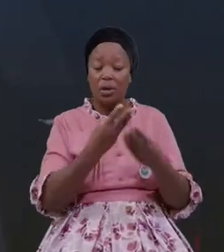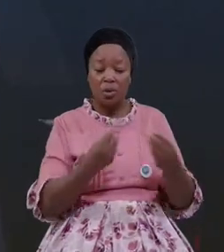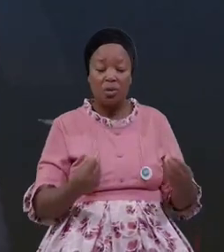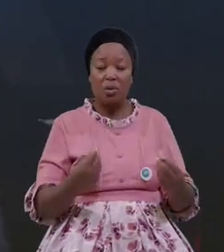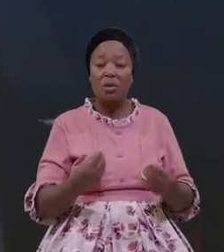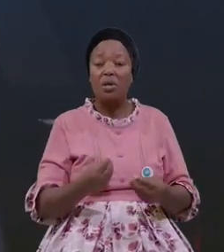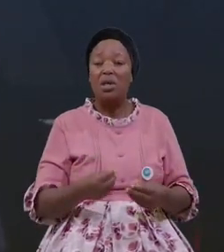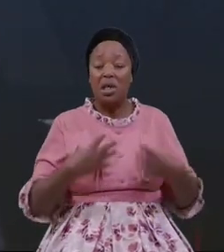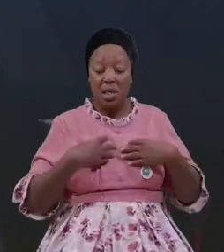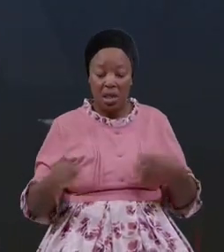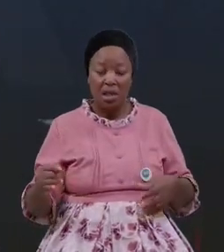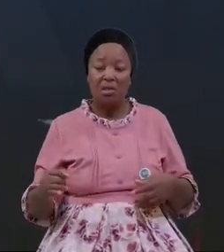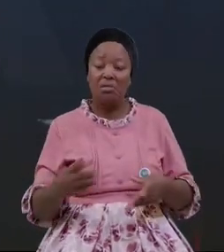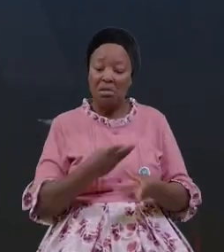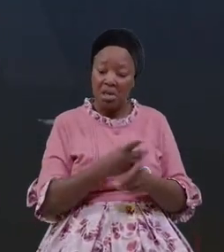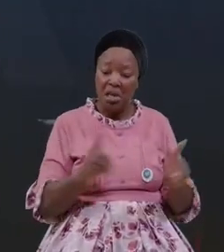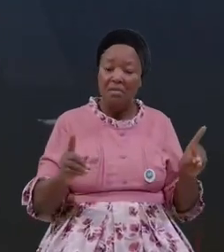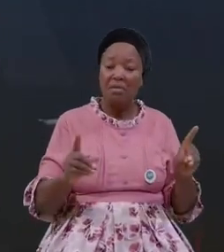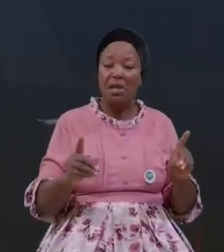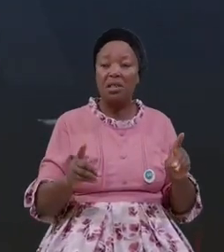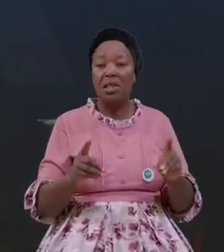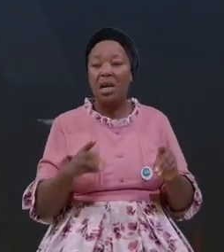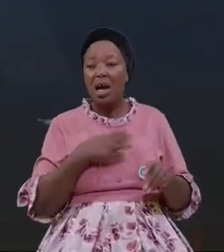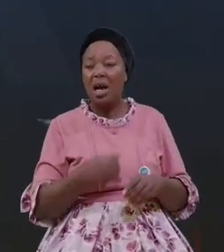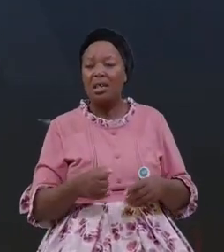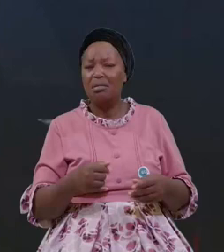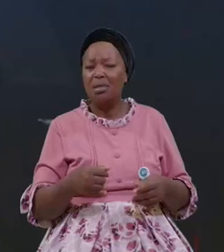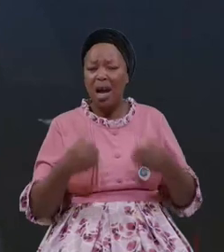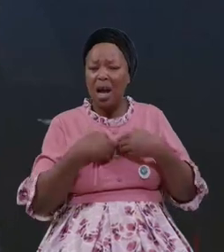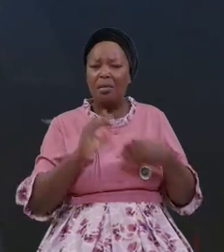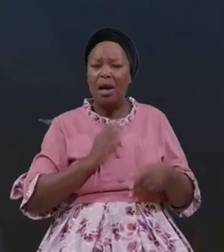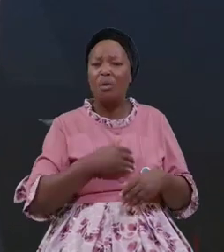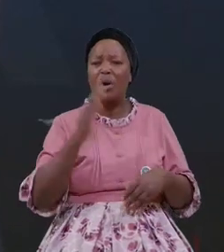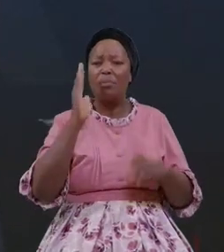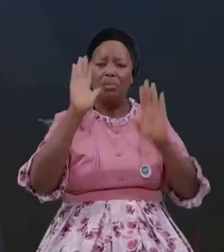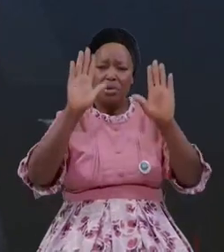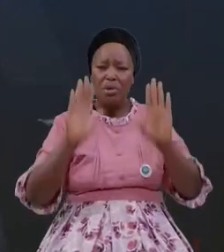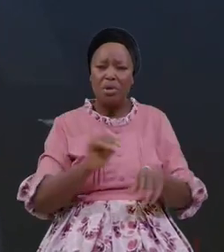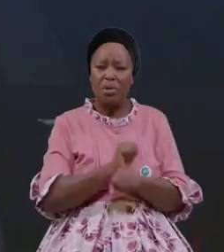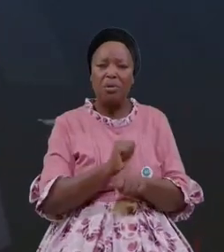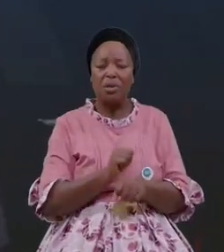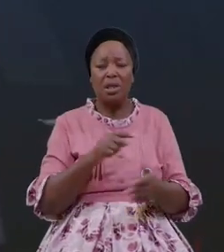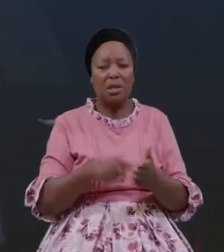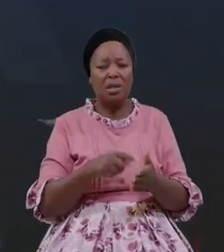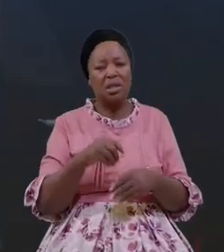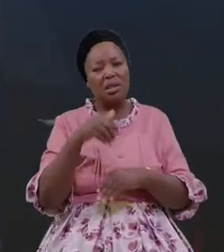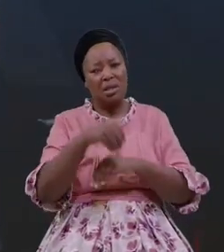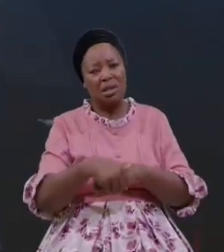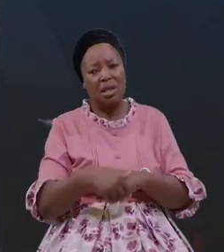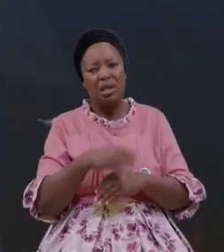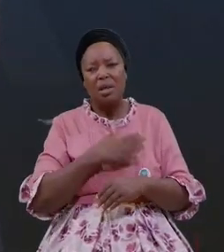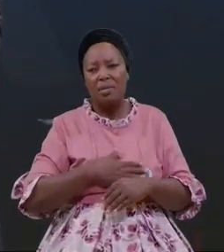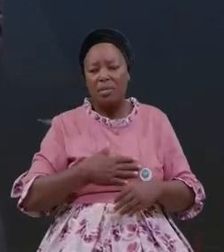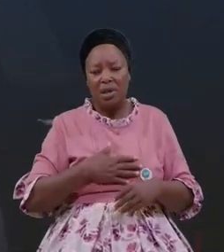c'est le dernier jour le pasteur viendra pr pour vous soz attentif tout problème va fléchir faut pas